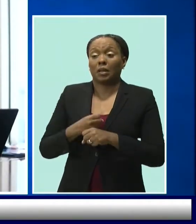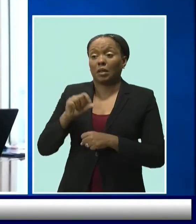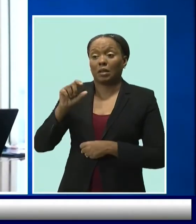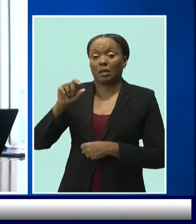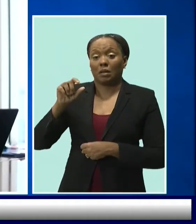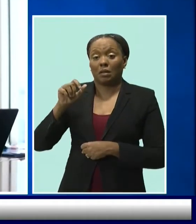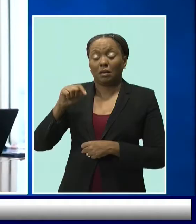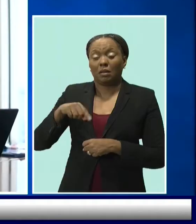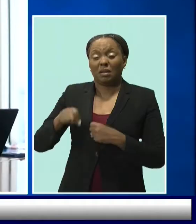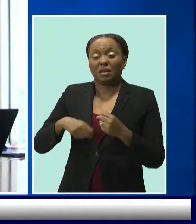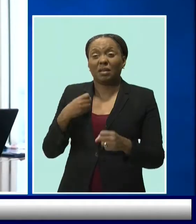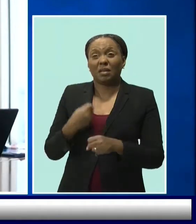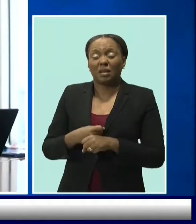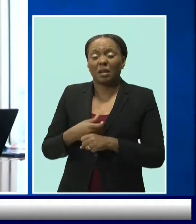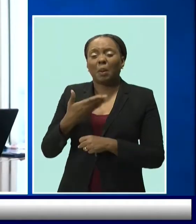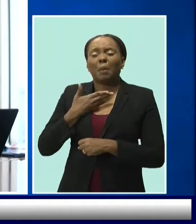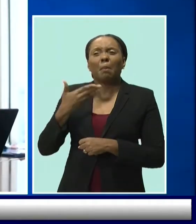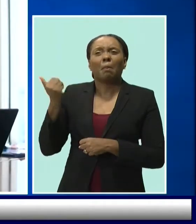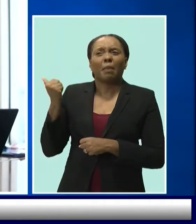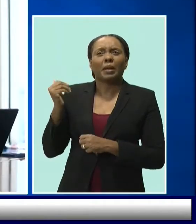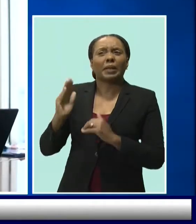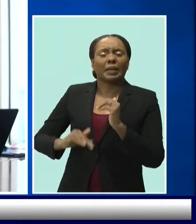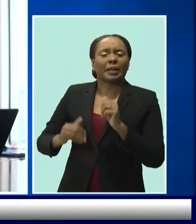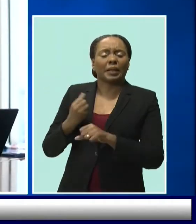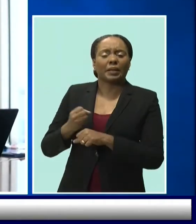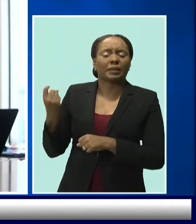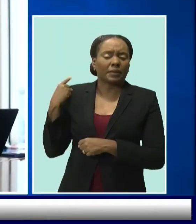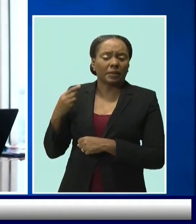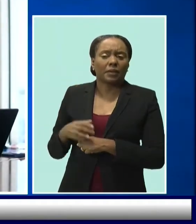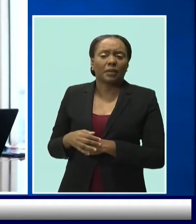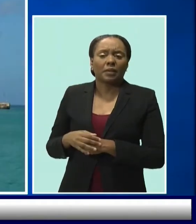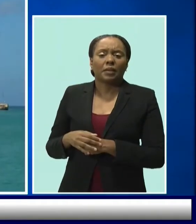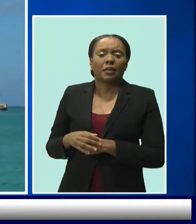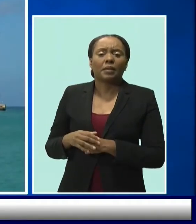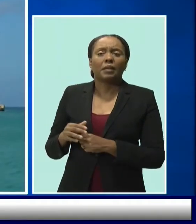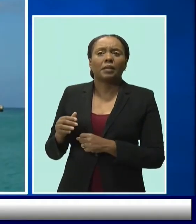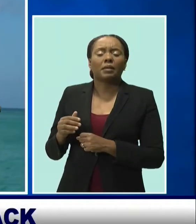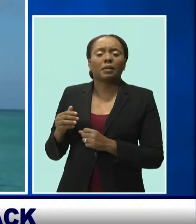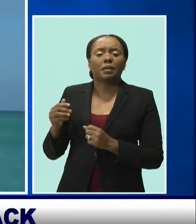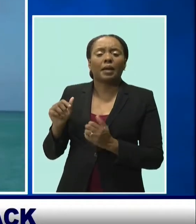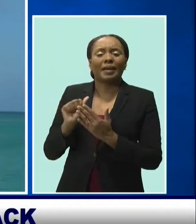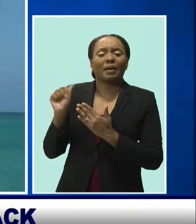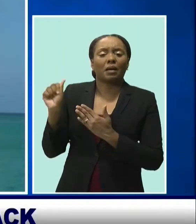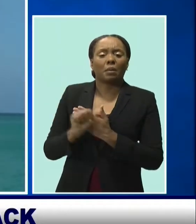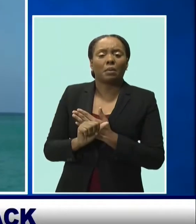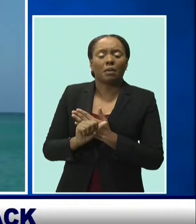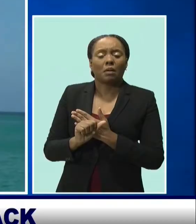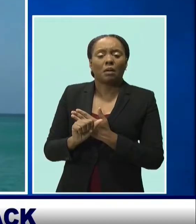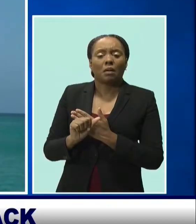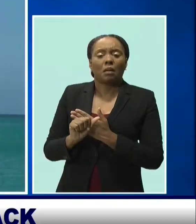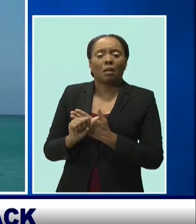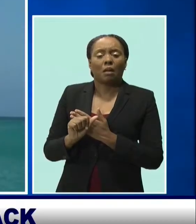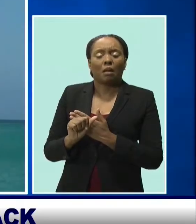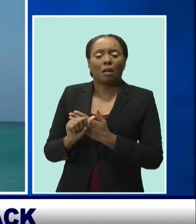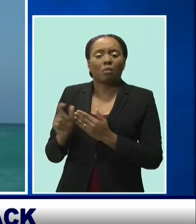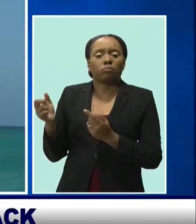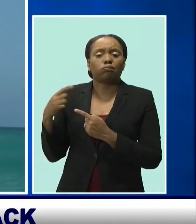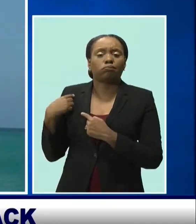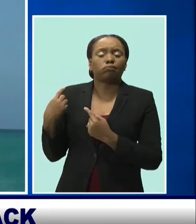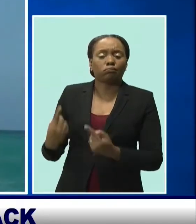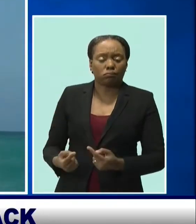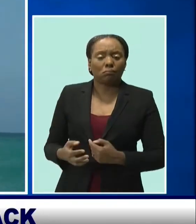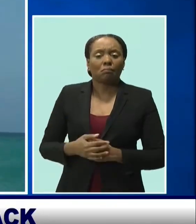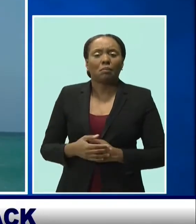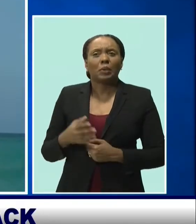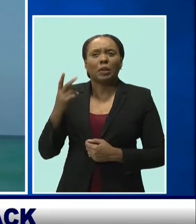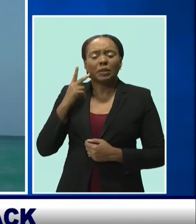better than what we saw last year. Particularly between the April and now period, we've seen tourism starting to pick up. A little less than we would have